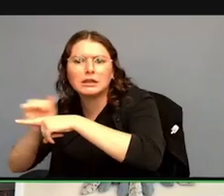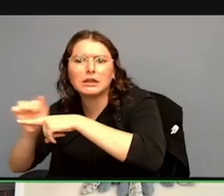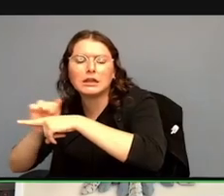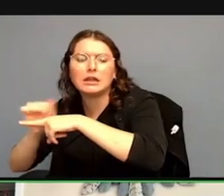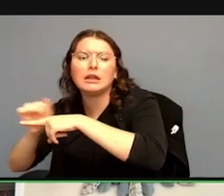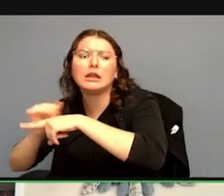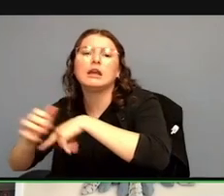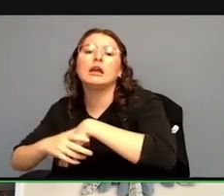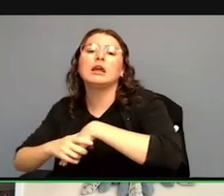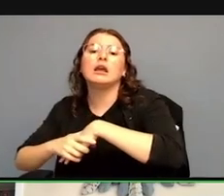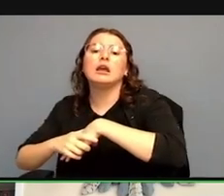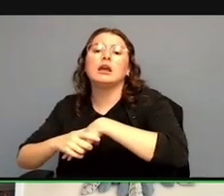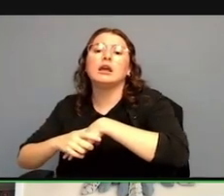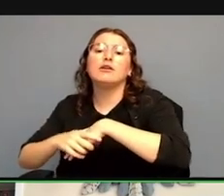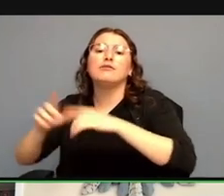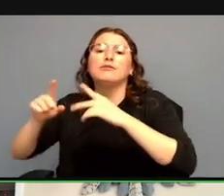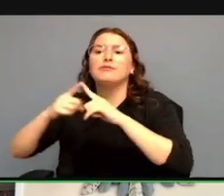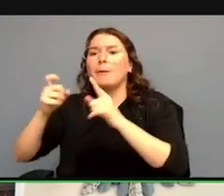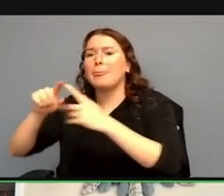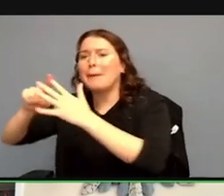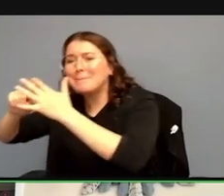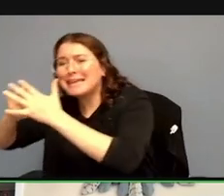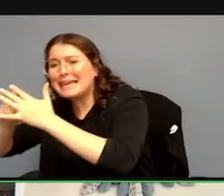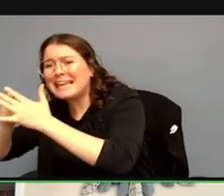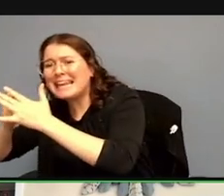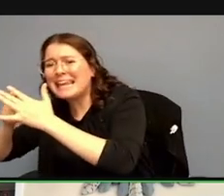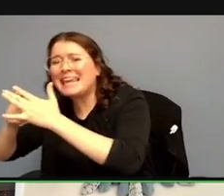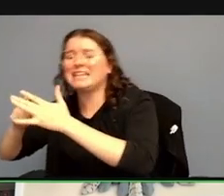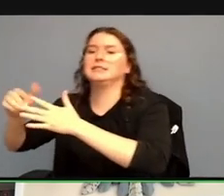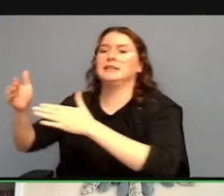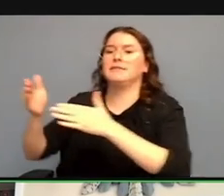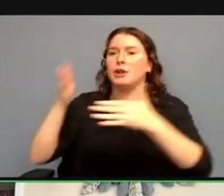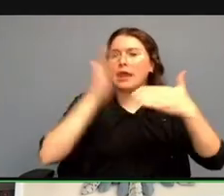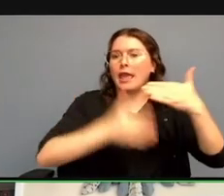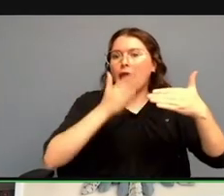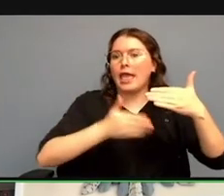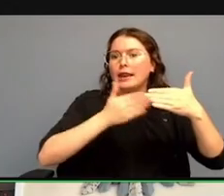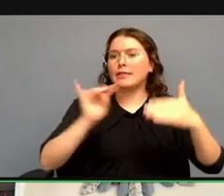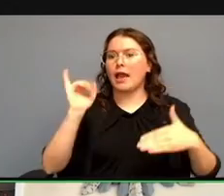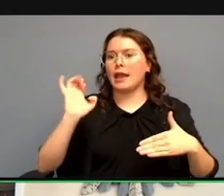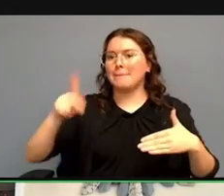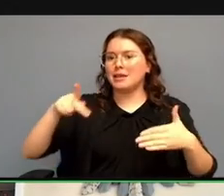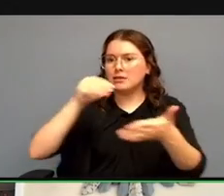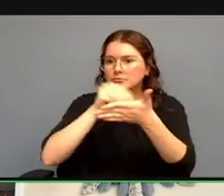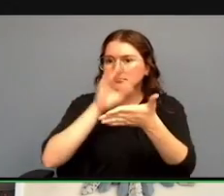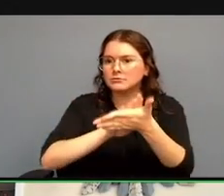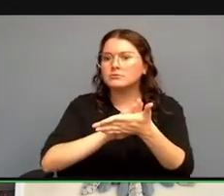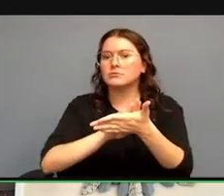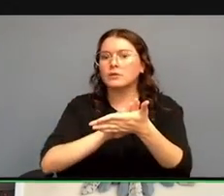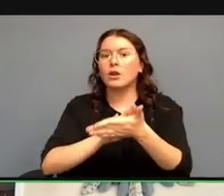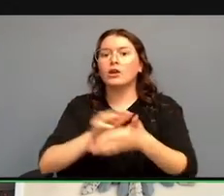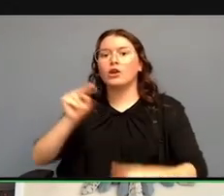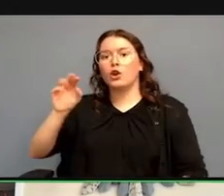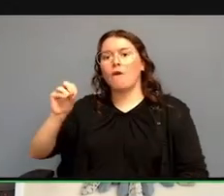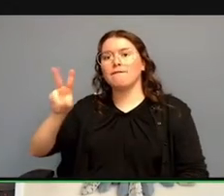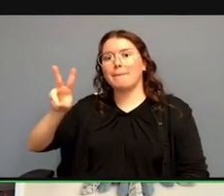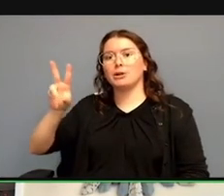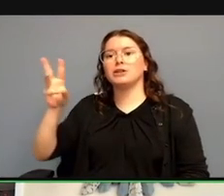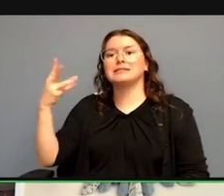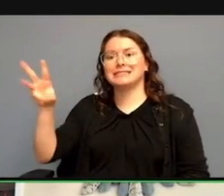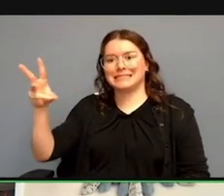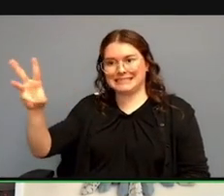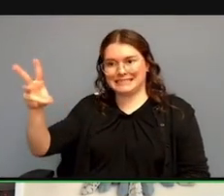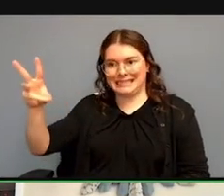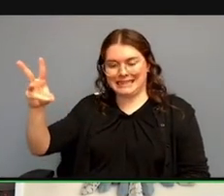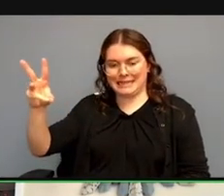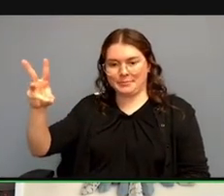from the beginning to the end of the IEP document on November 16th. And then we're going to